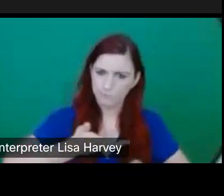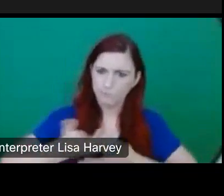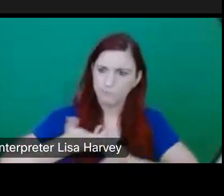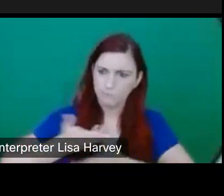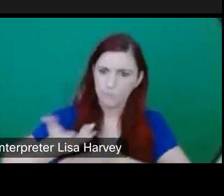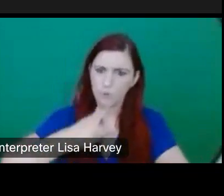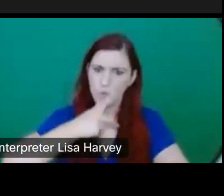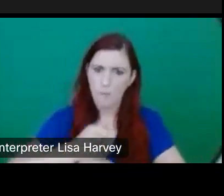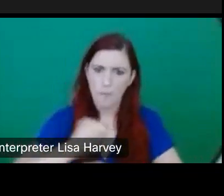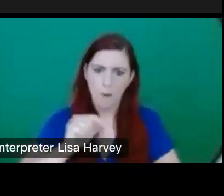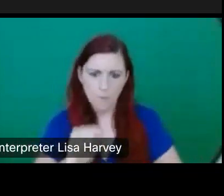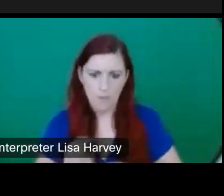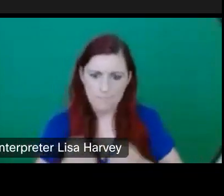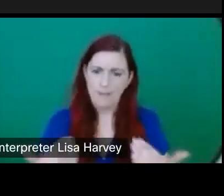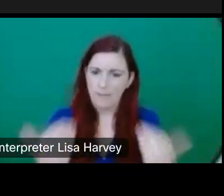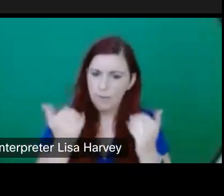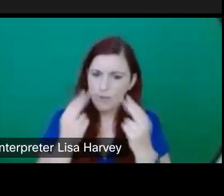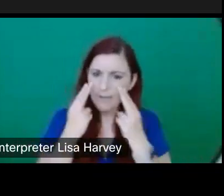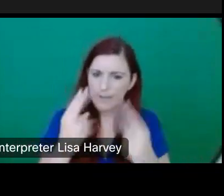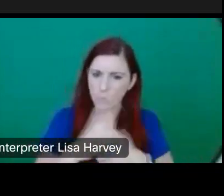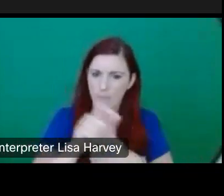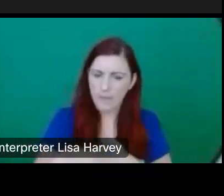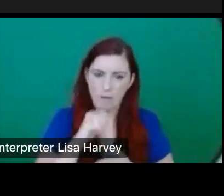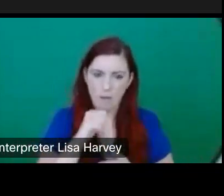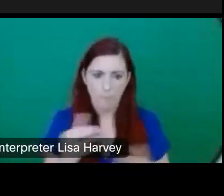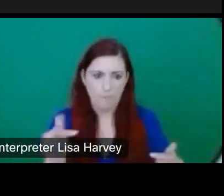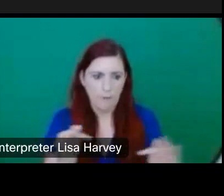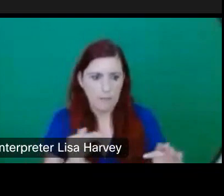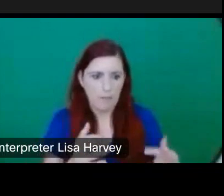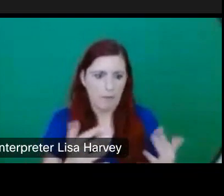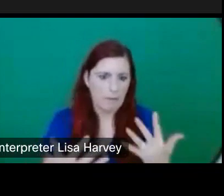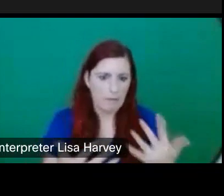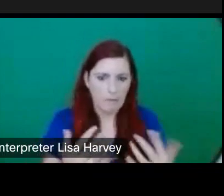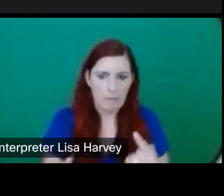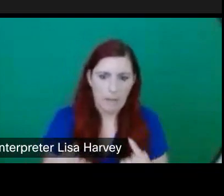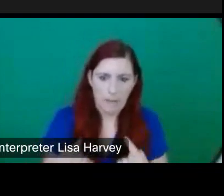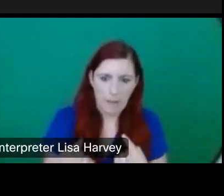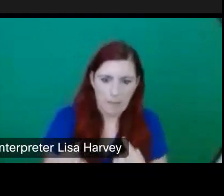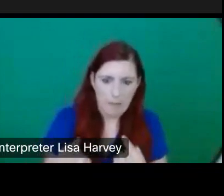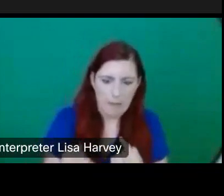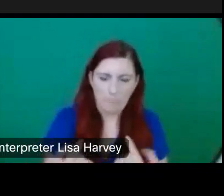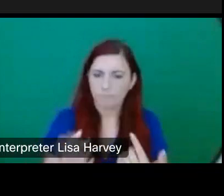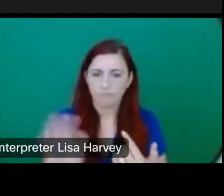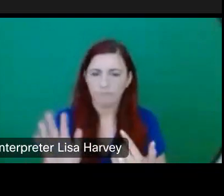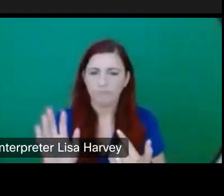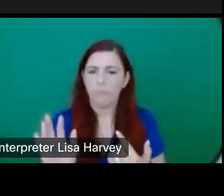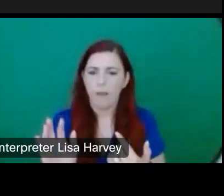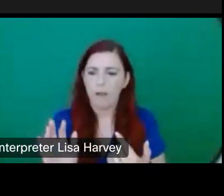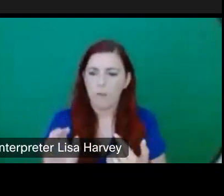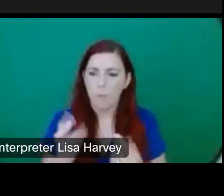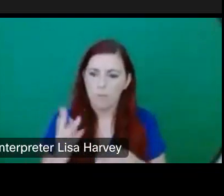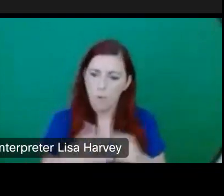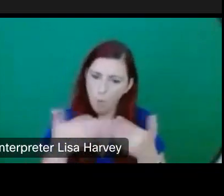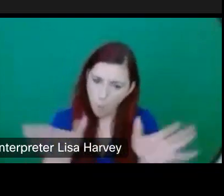need, sort of without kind of fear of the blame culture and fingers being pointed. I hope you'll